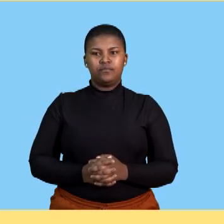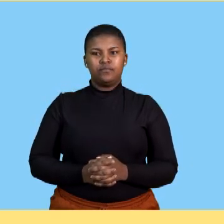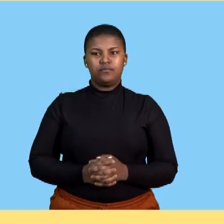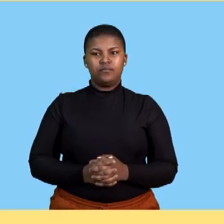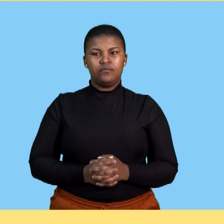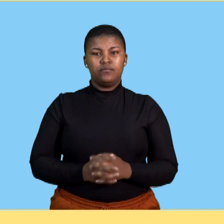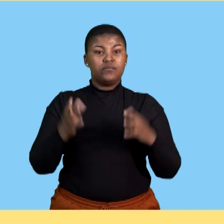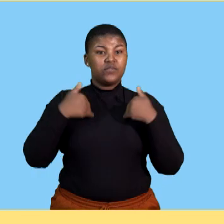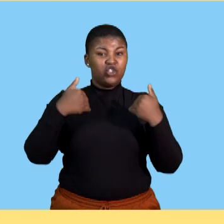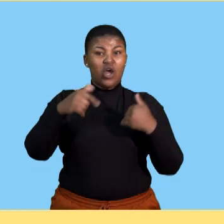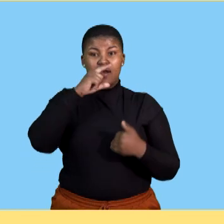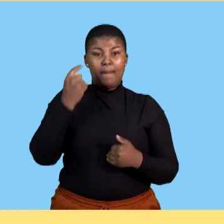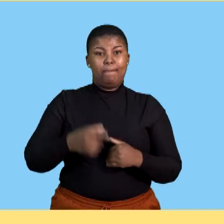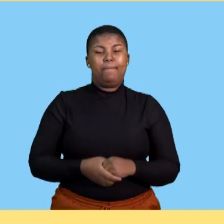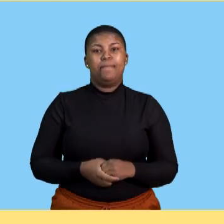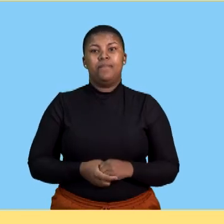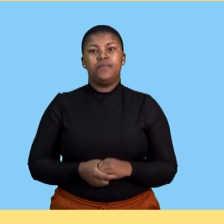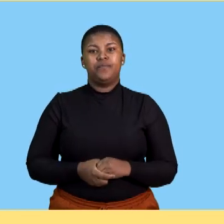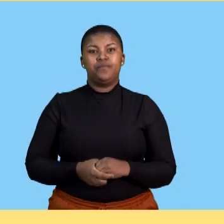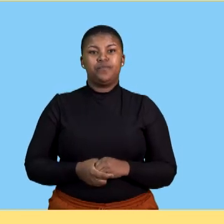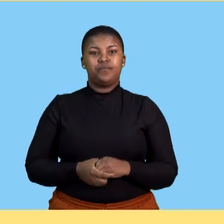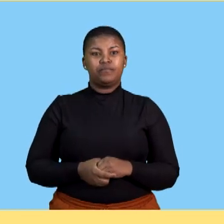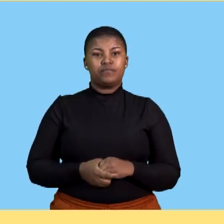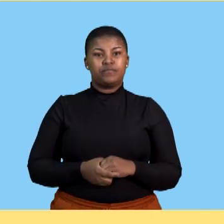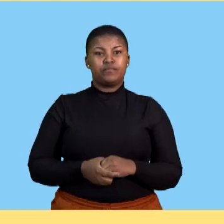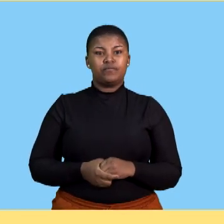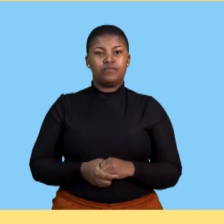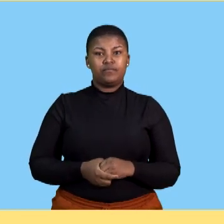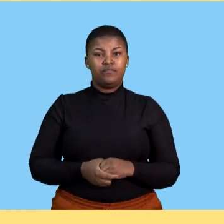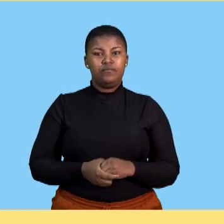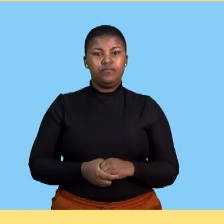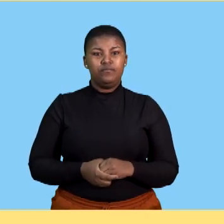We will start with the name. And we will say